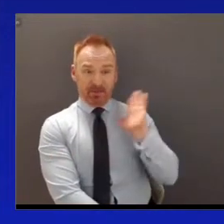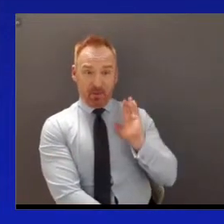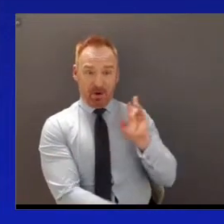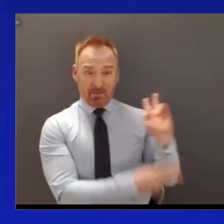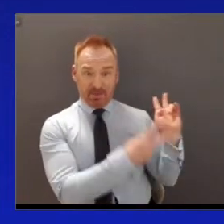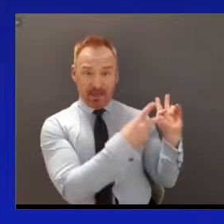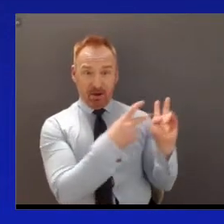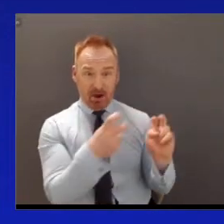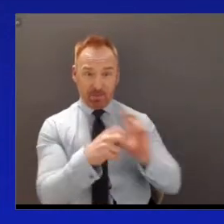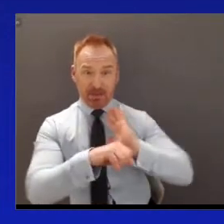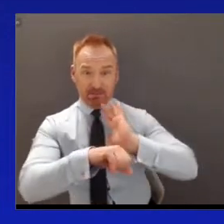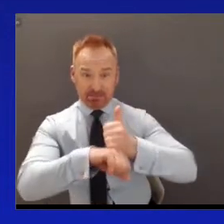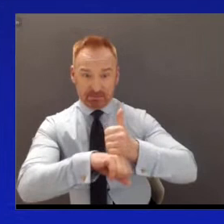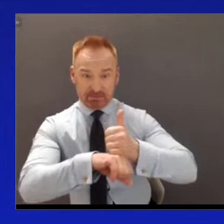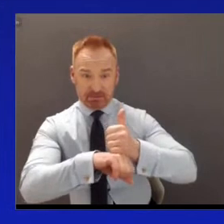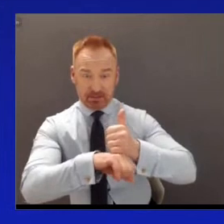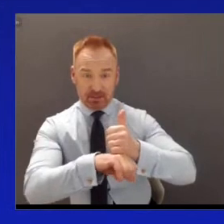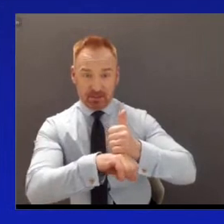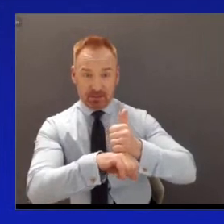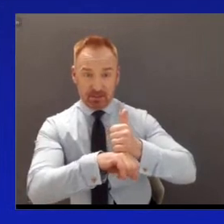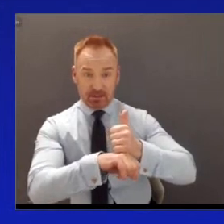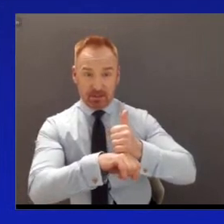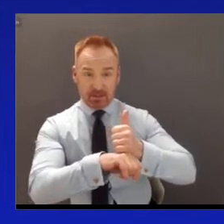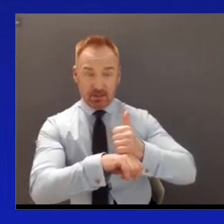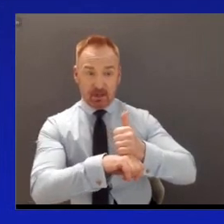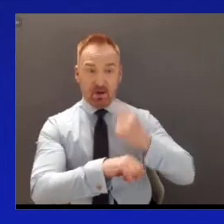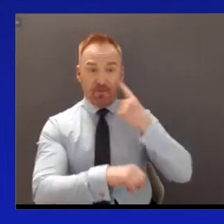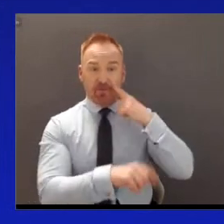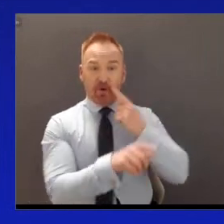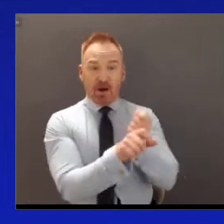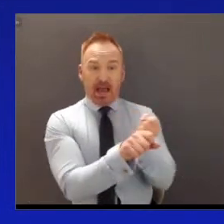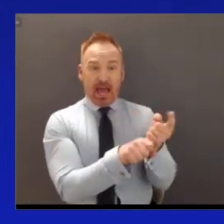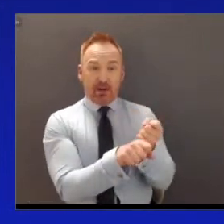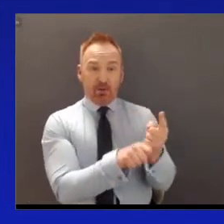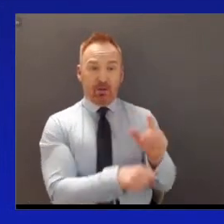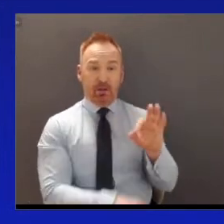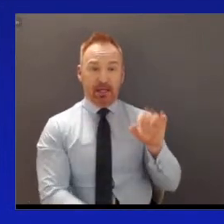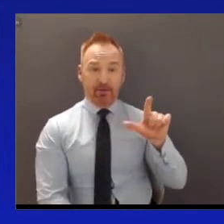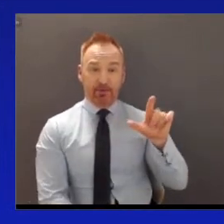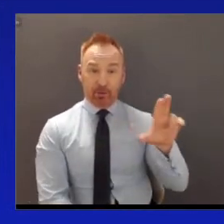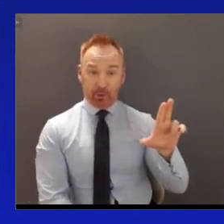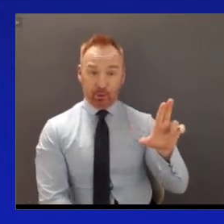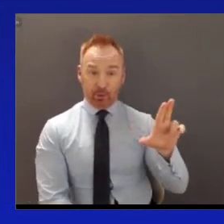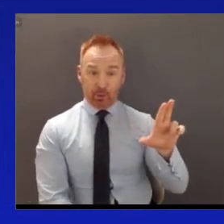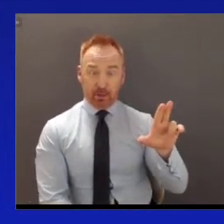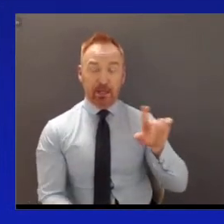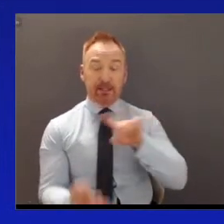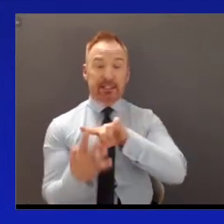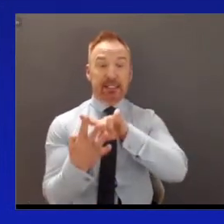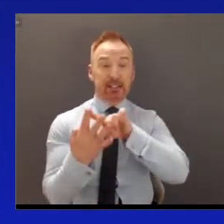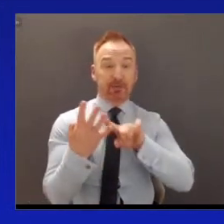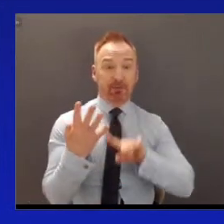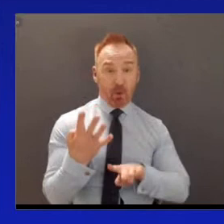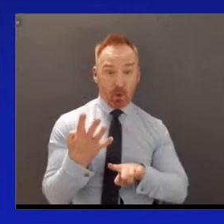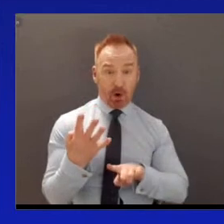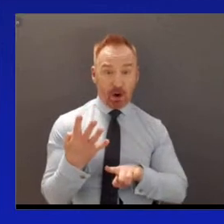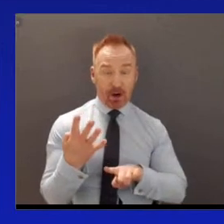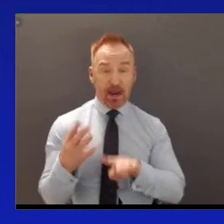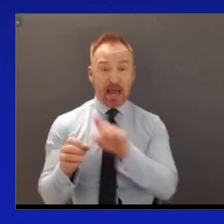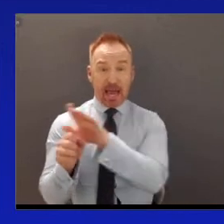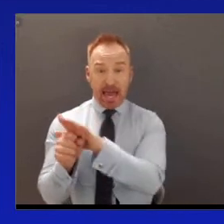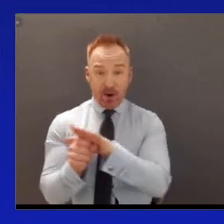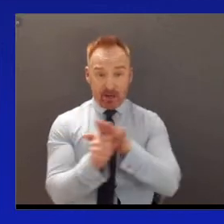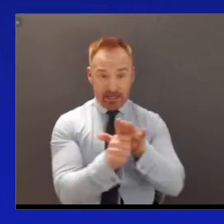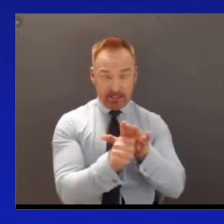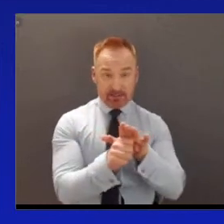Yes, for the annual flu. So these sites were already being used for that purpose, and we converted